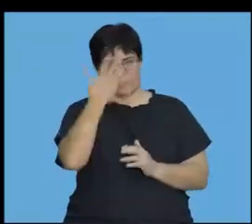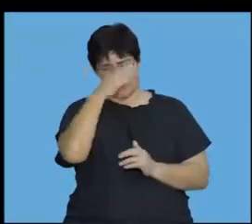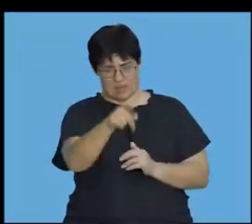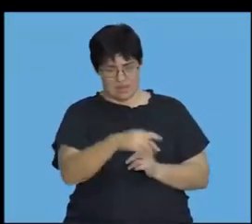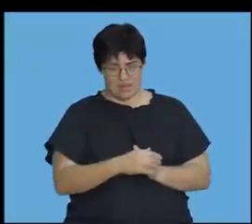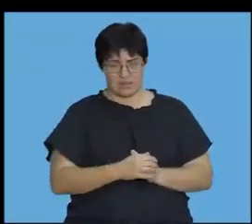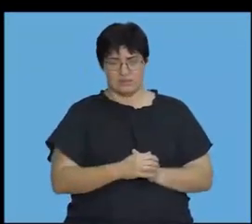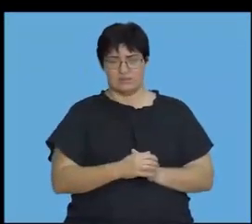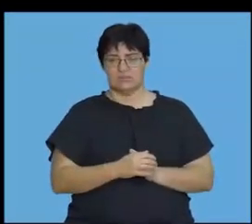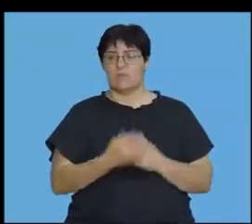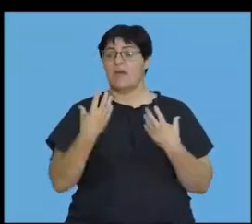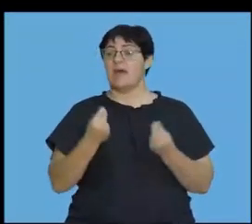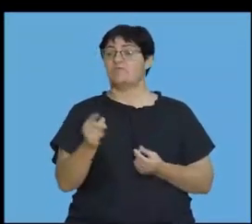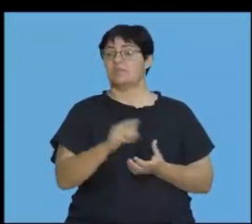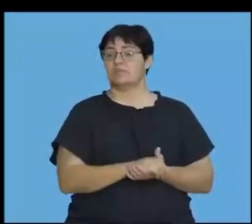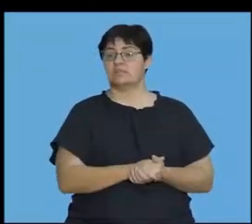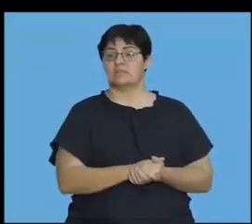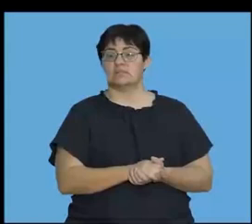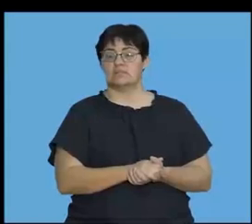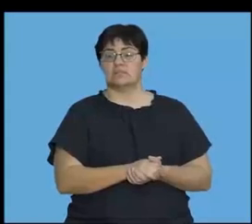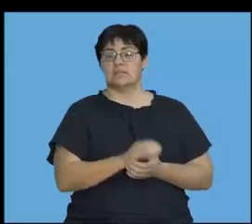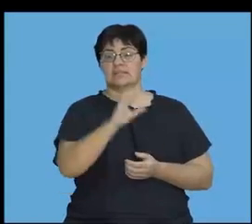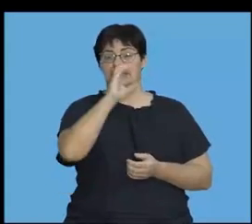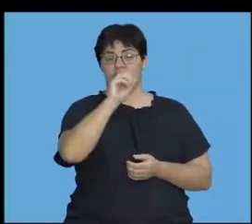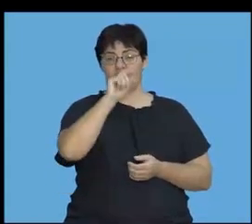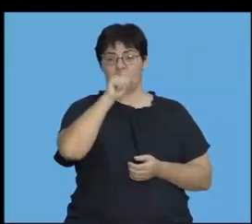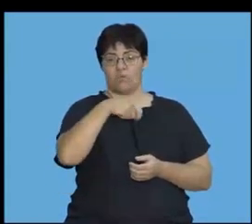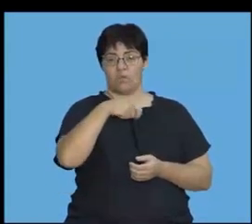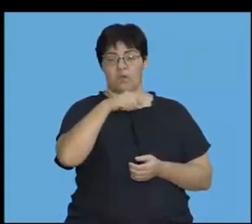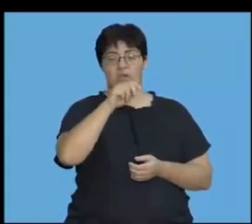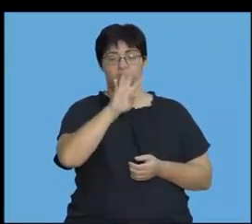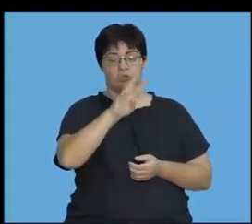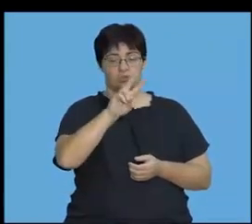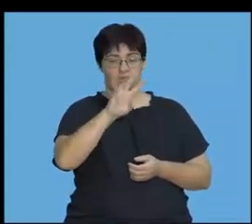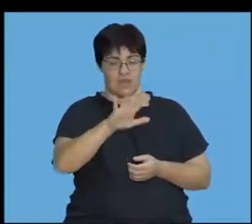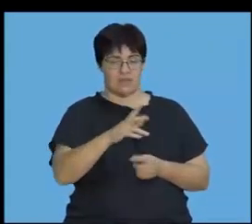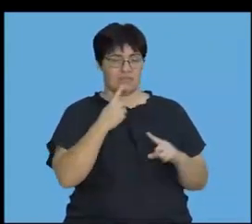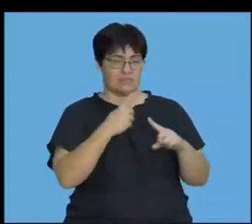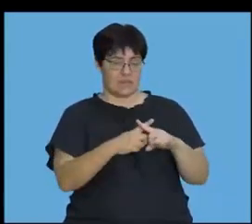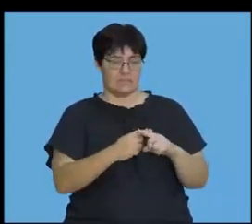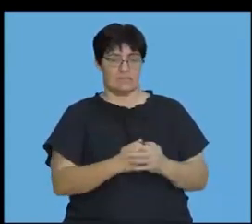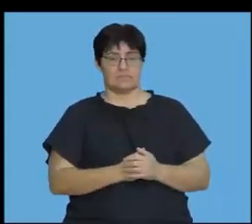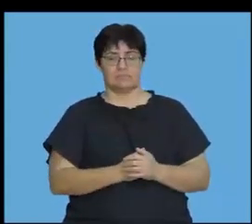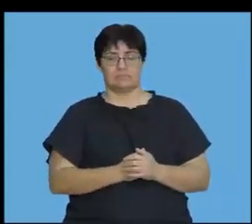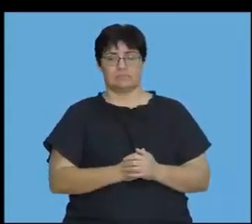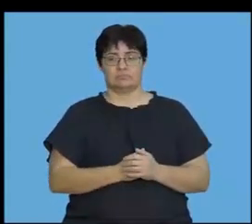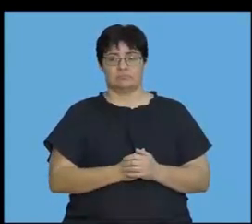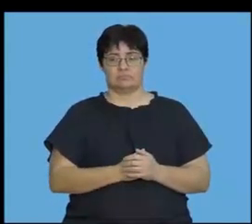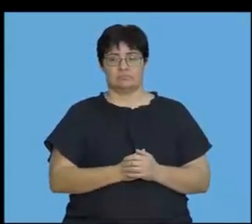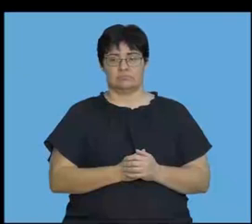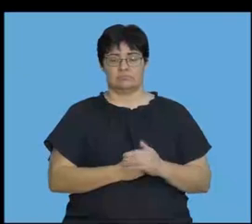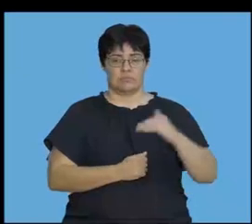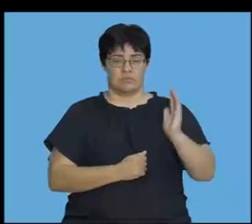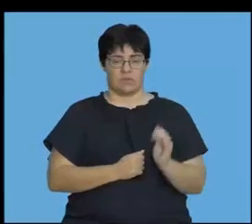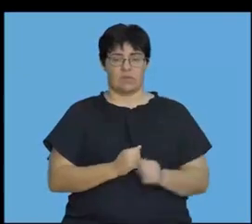know. So what have we got? Okay, we've got 0.425 times, there's